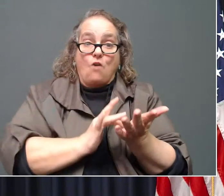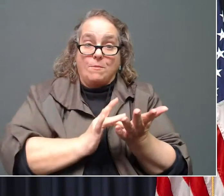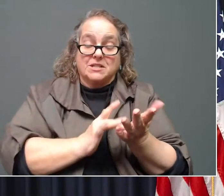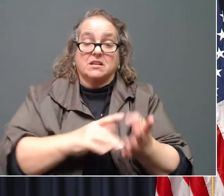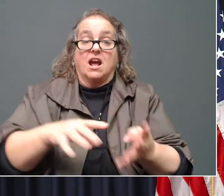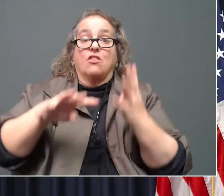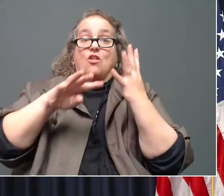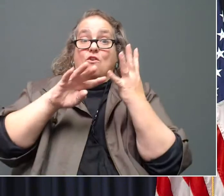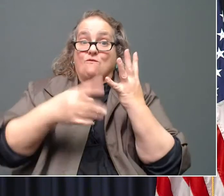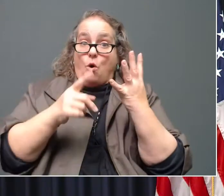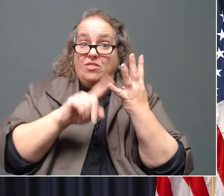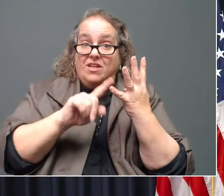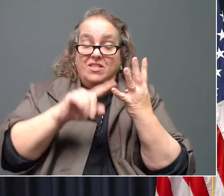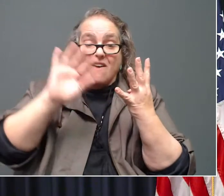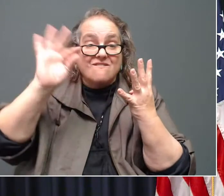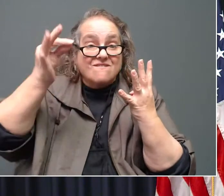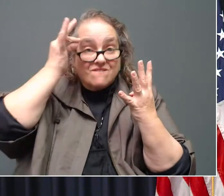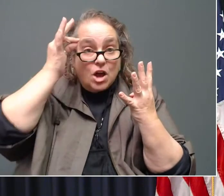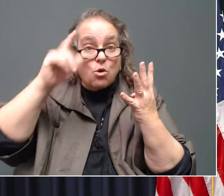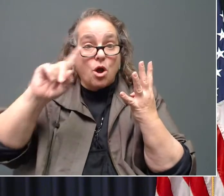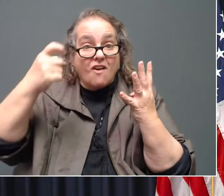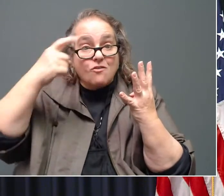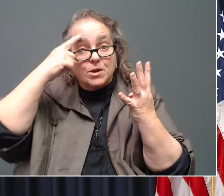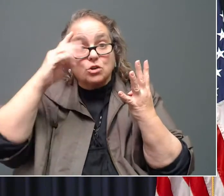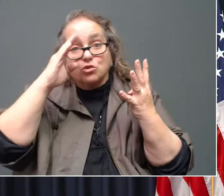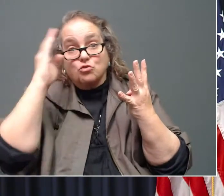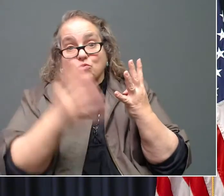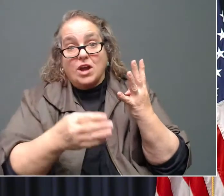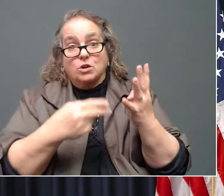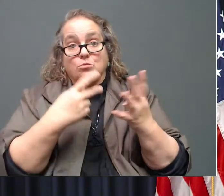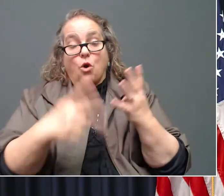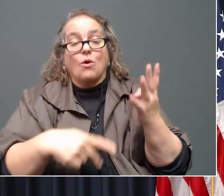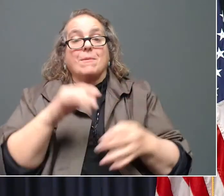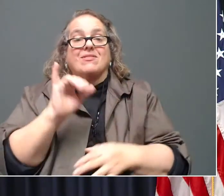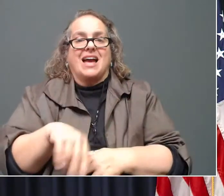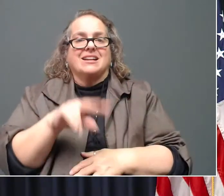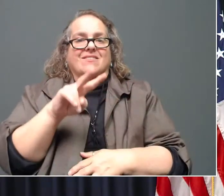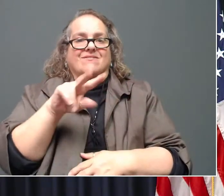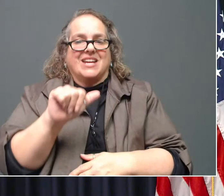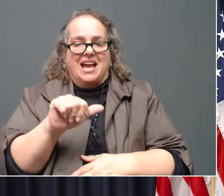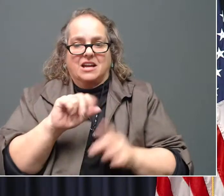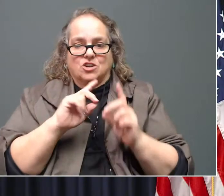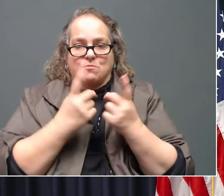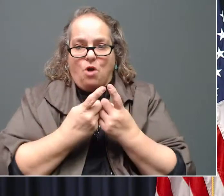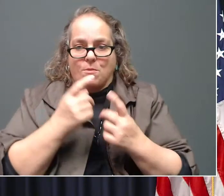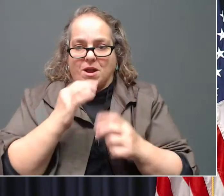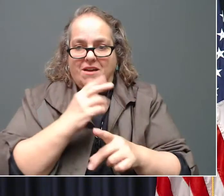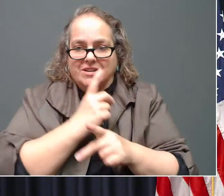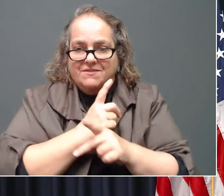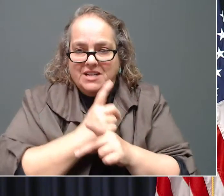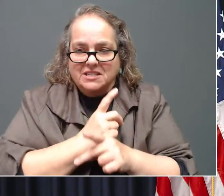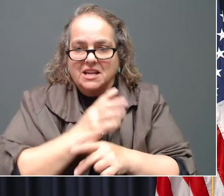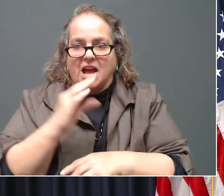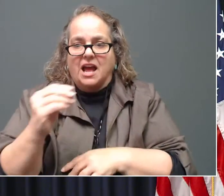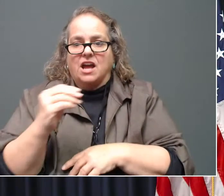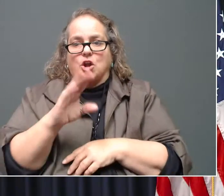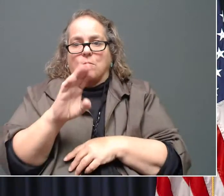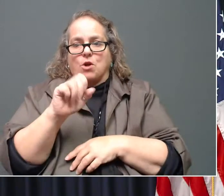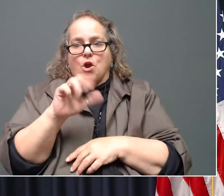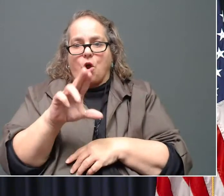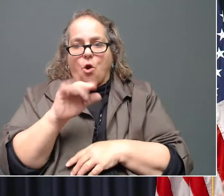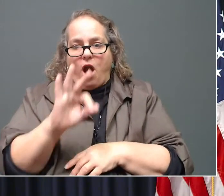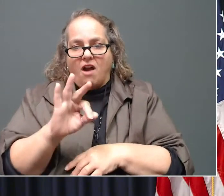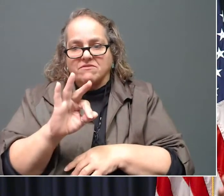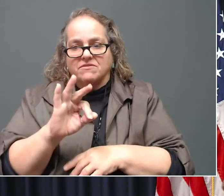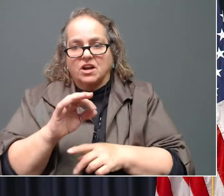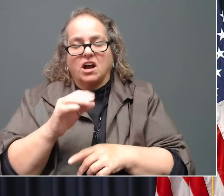federal government direct program. That's the one to VAs, Department of Defense, and Bureau of Prisons that I just mentioned. All